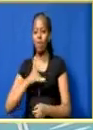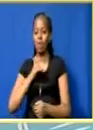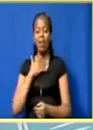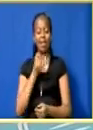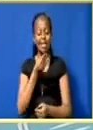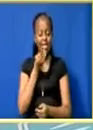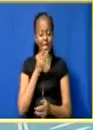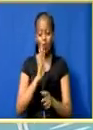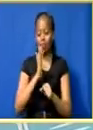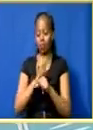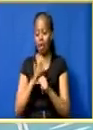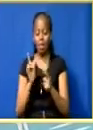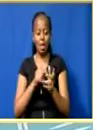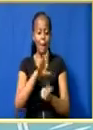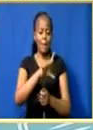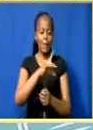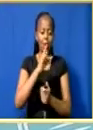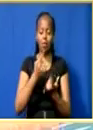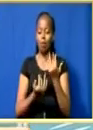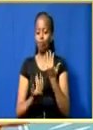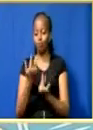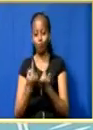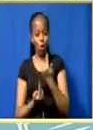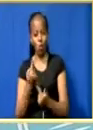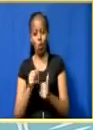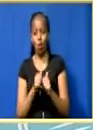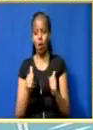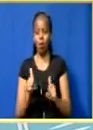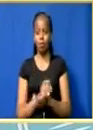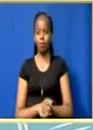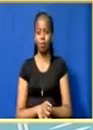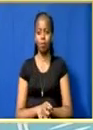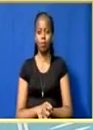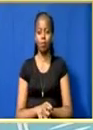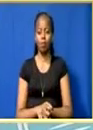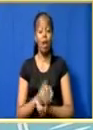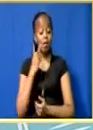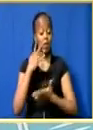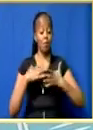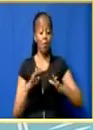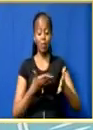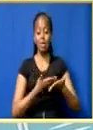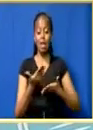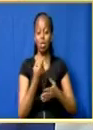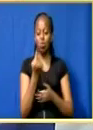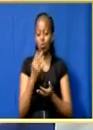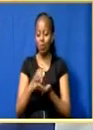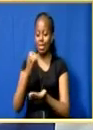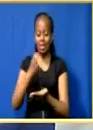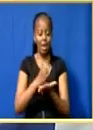eating your kales, you'll just remove where they are and prepare and have a very nice meal. I've seen some people selling small